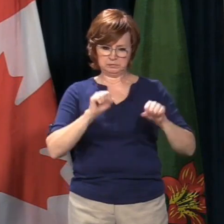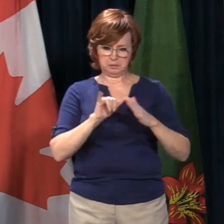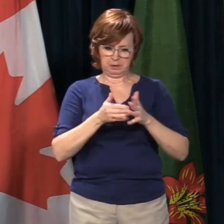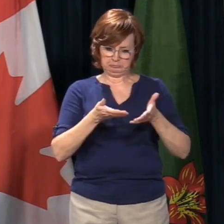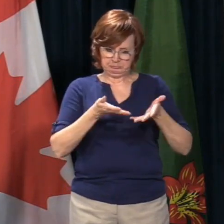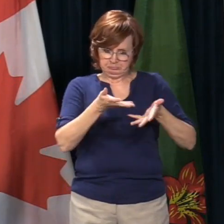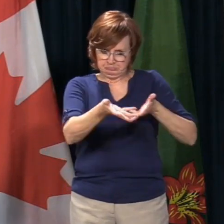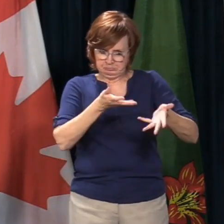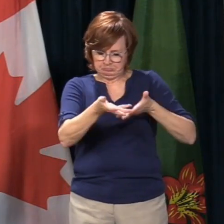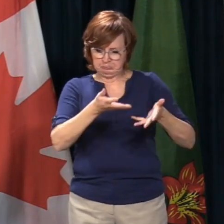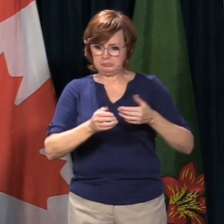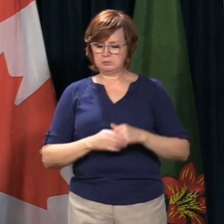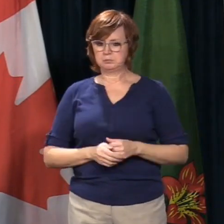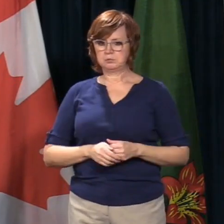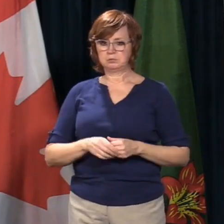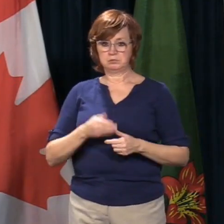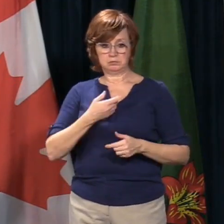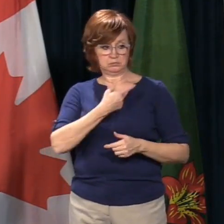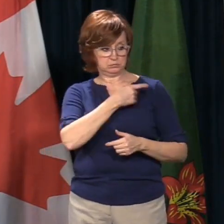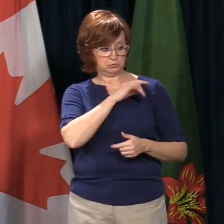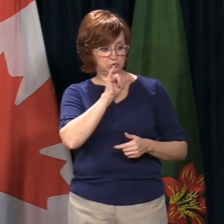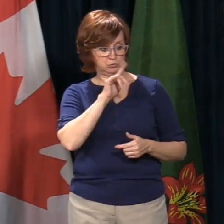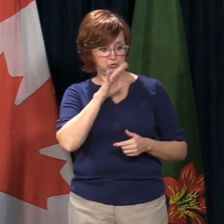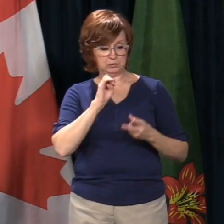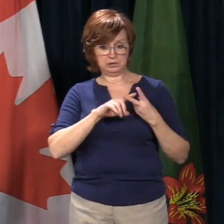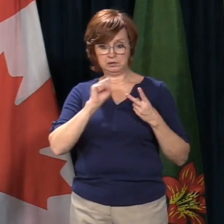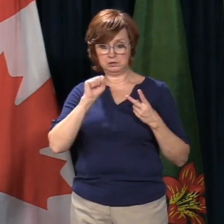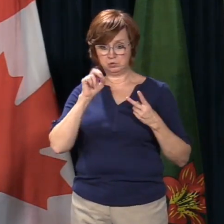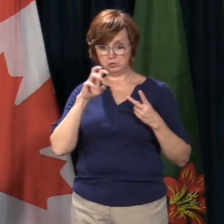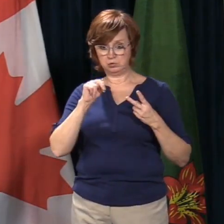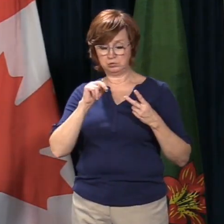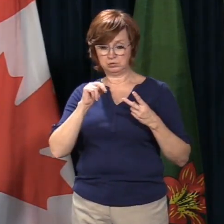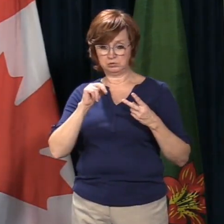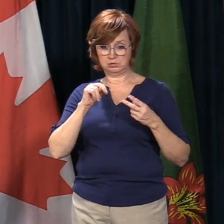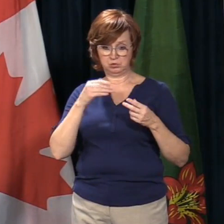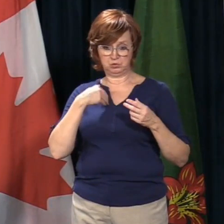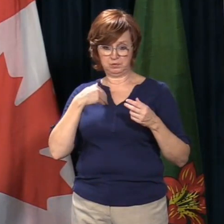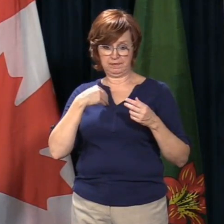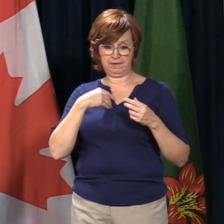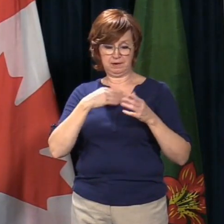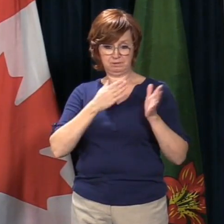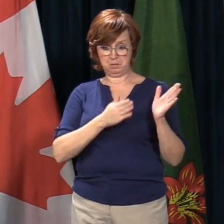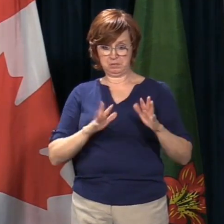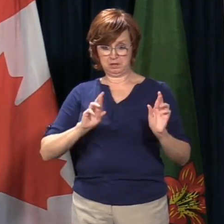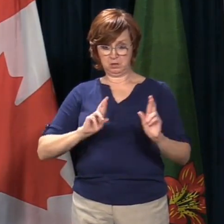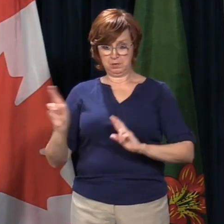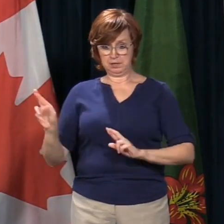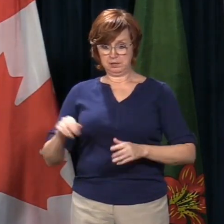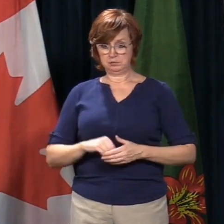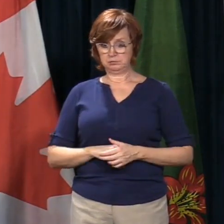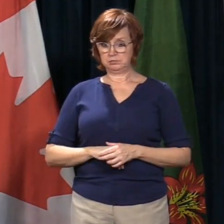to weigh in on if we have any other sort of organized strategies around how we might do that.